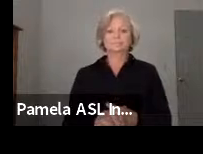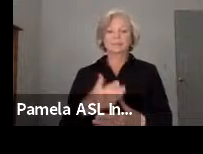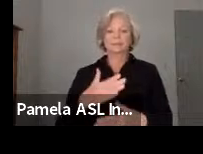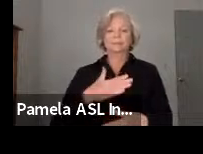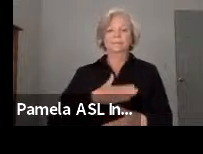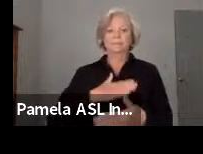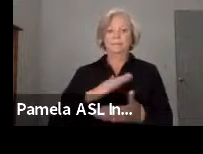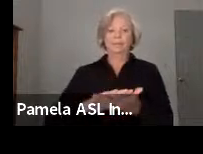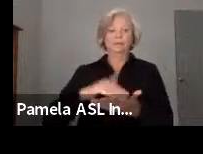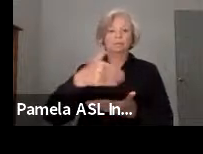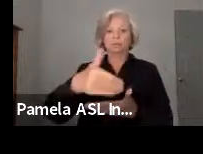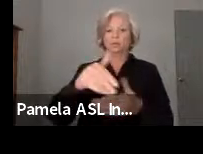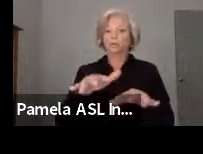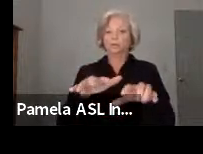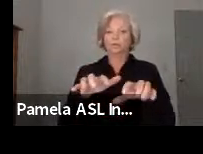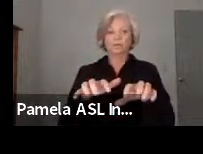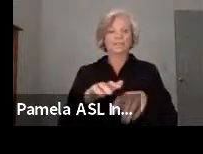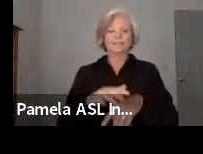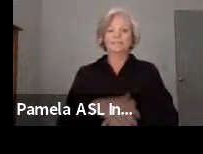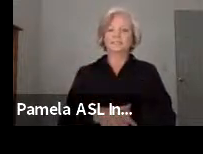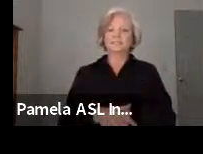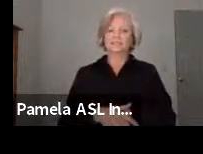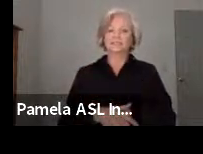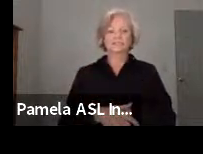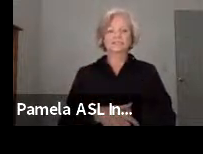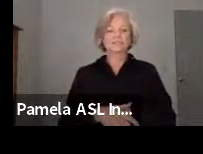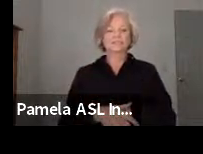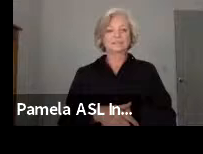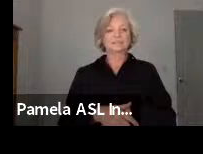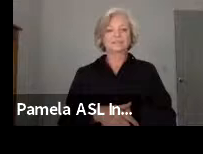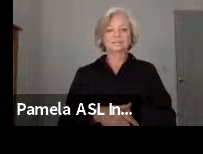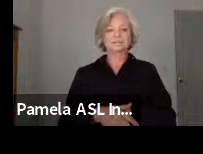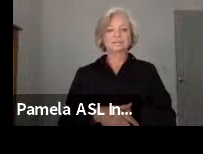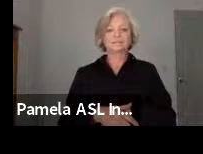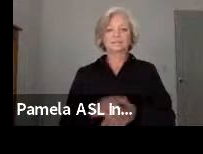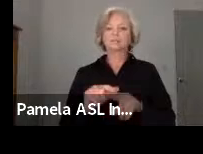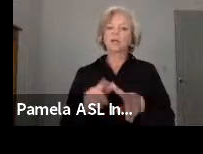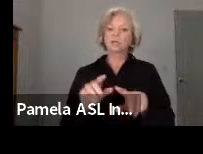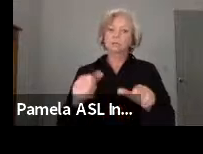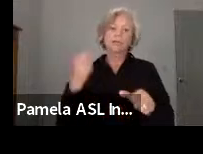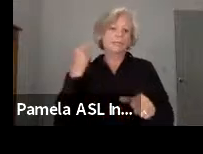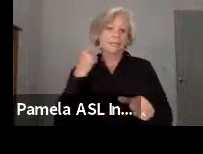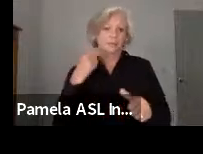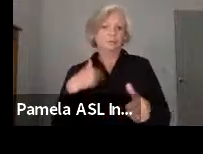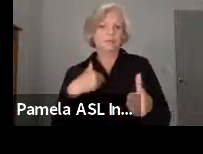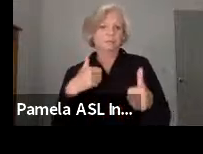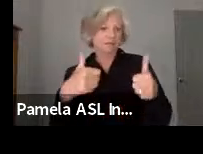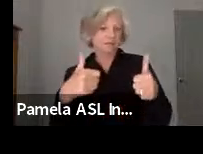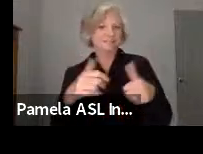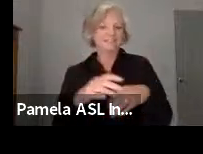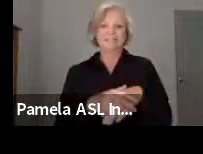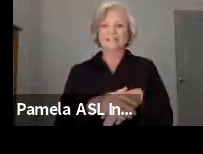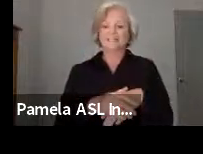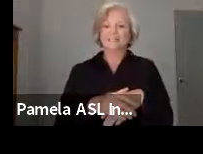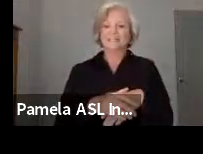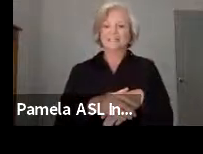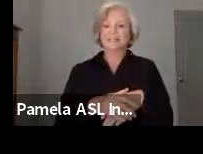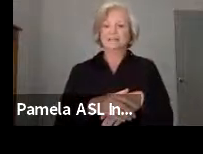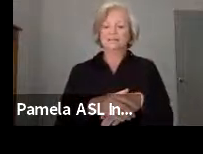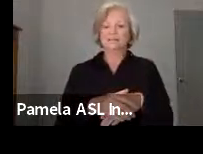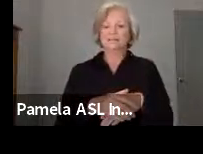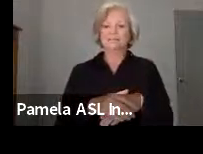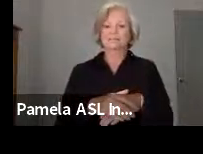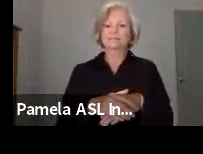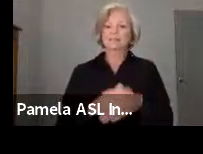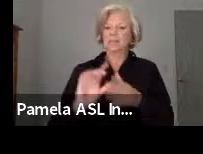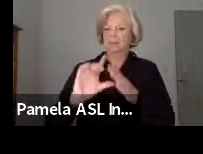la comunidad. My computer has frozen, but it sounds like you can hear me. And once it unfreezes, I